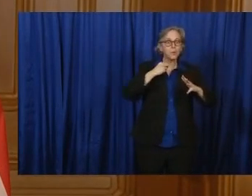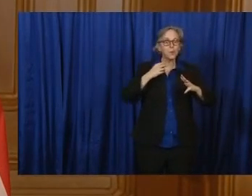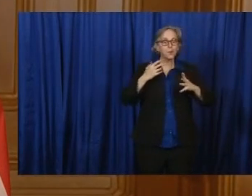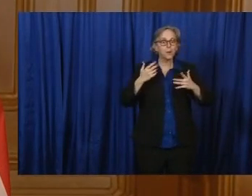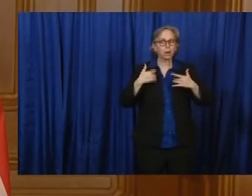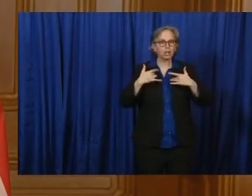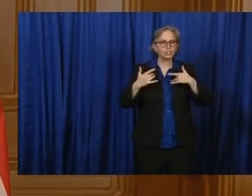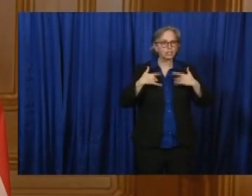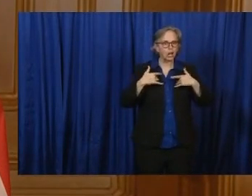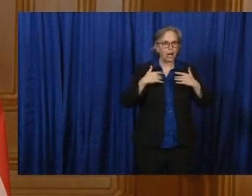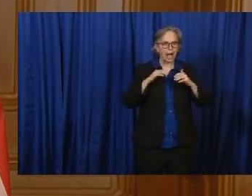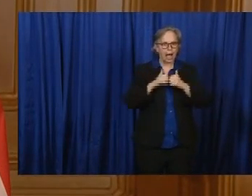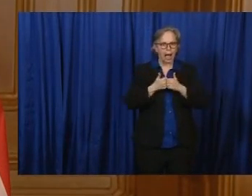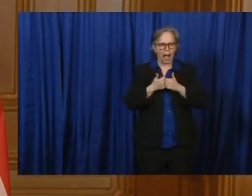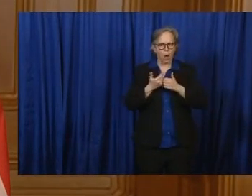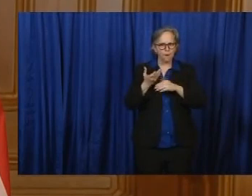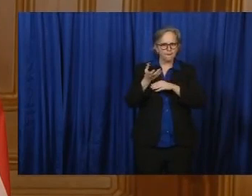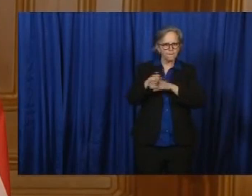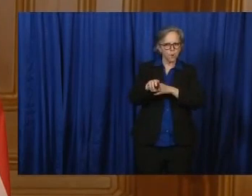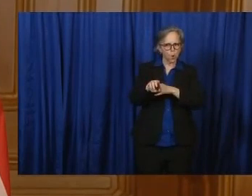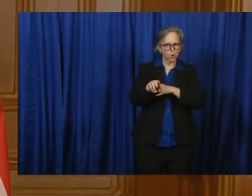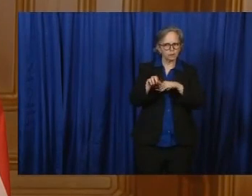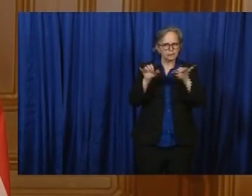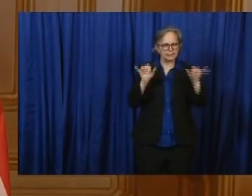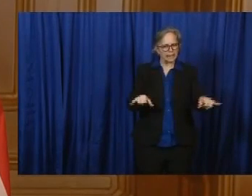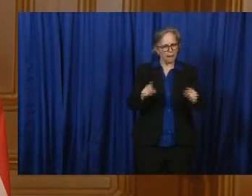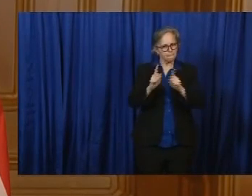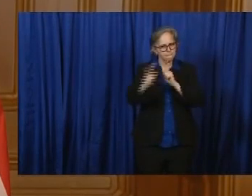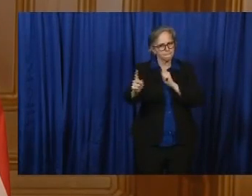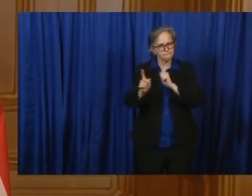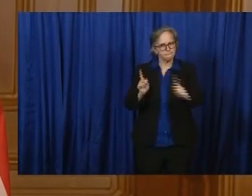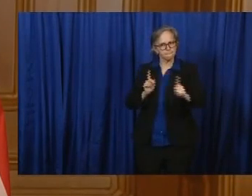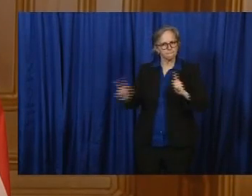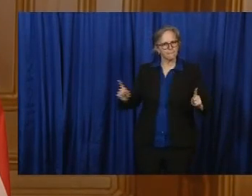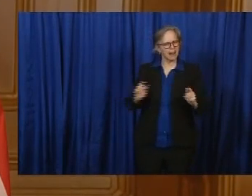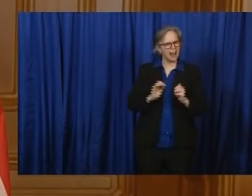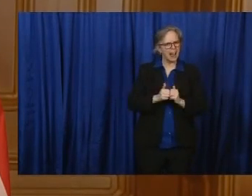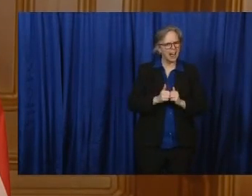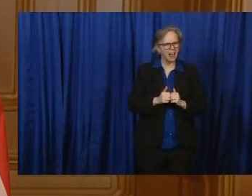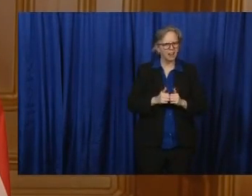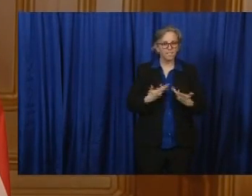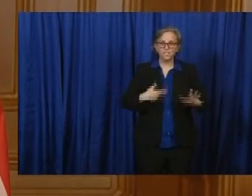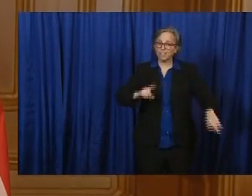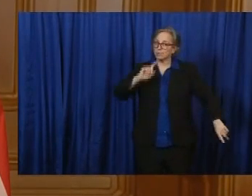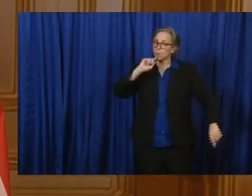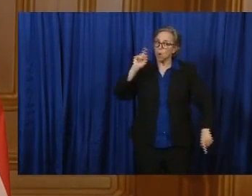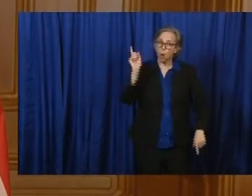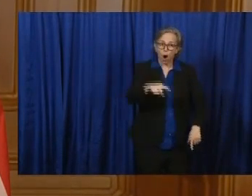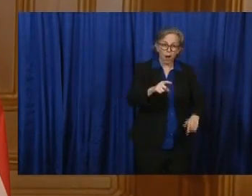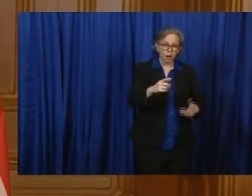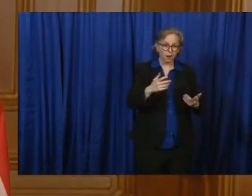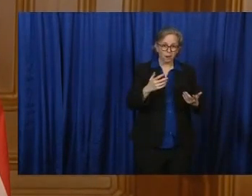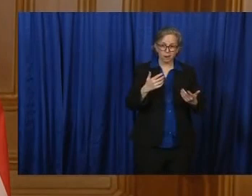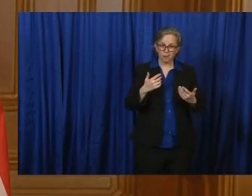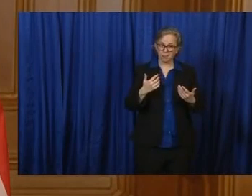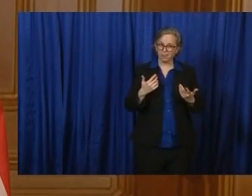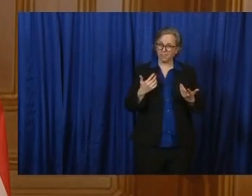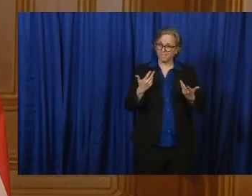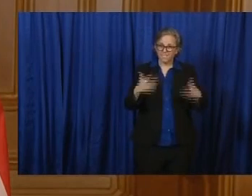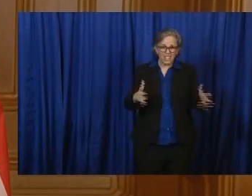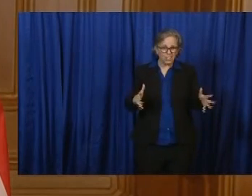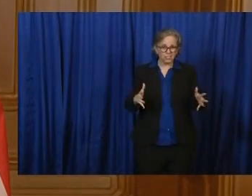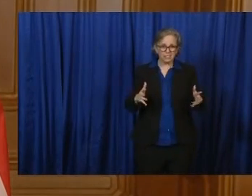at this. We've issued a lot of orders, more orders than we ever wanted to issue. The question is, do we have to issue any